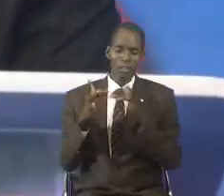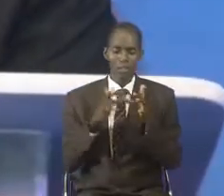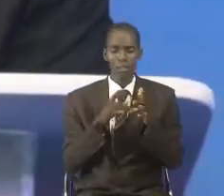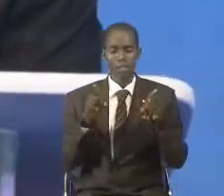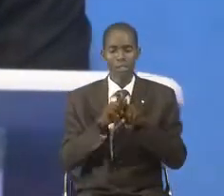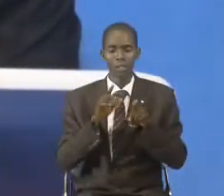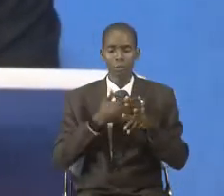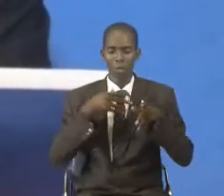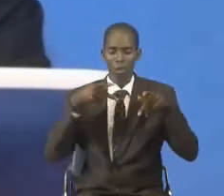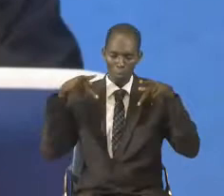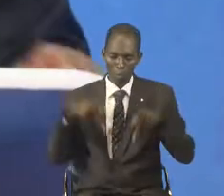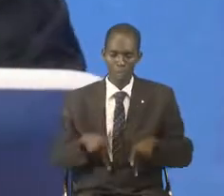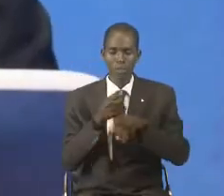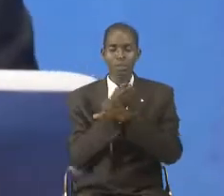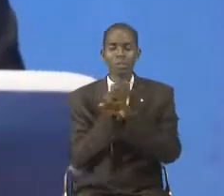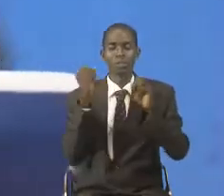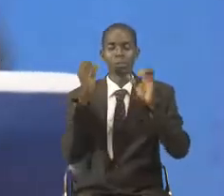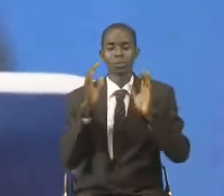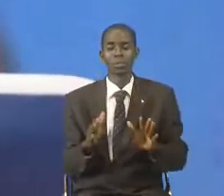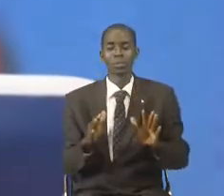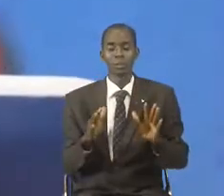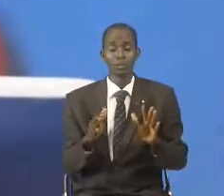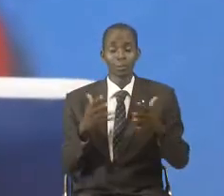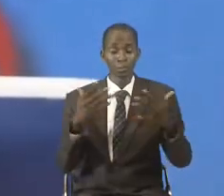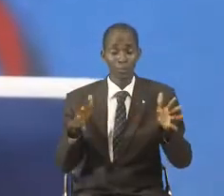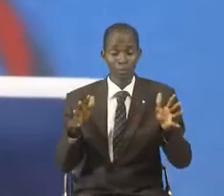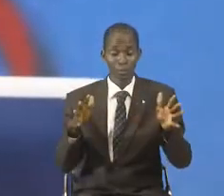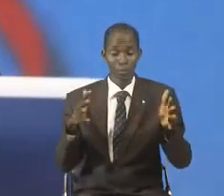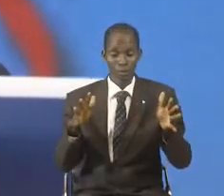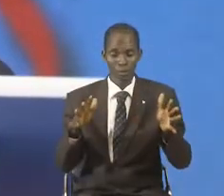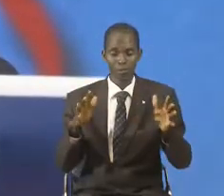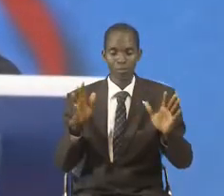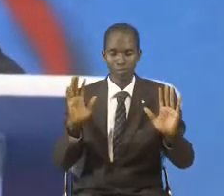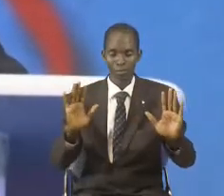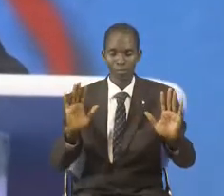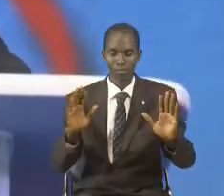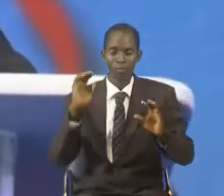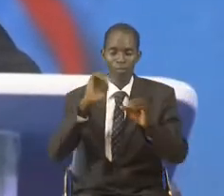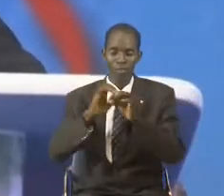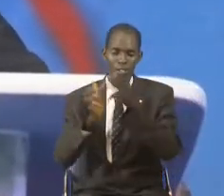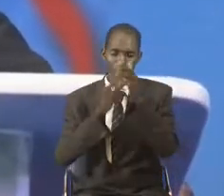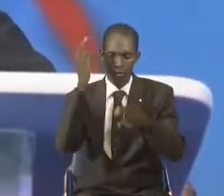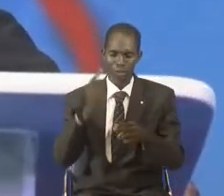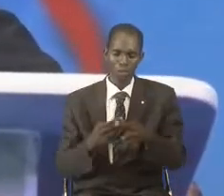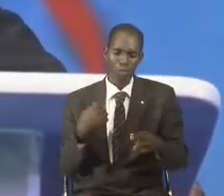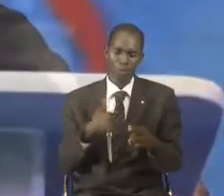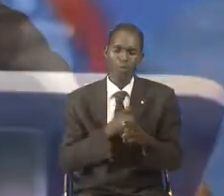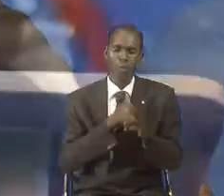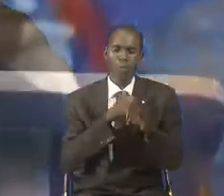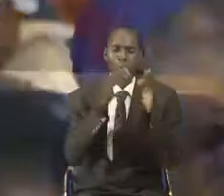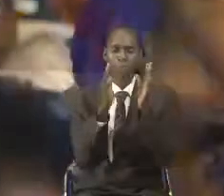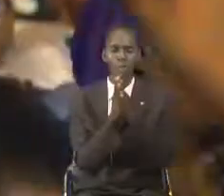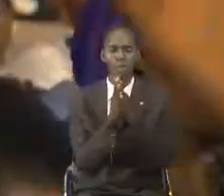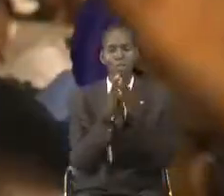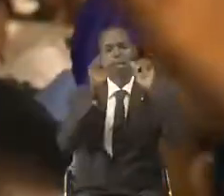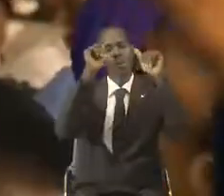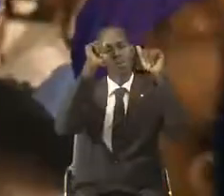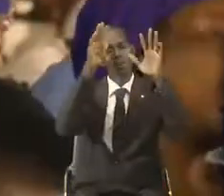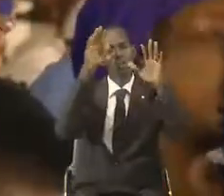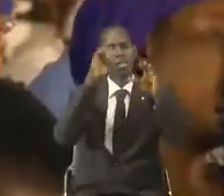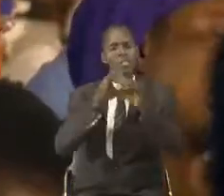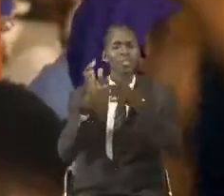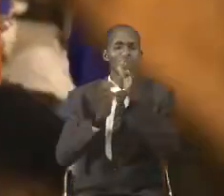receive Jesus as my personal Savior. In Jesus' name we